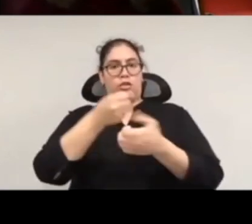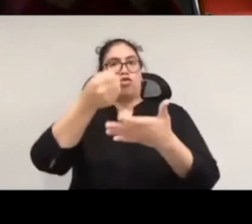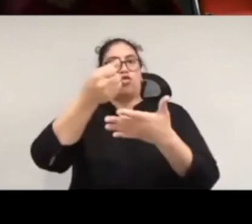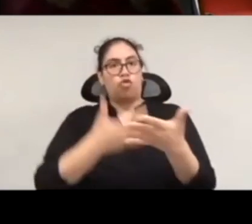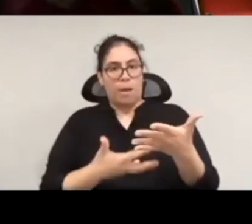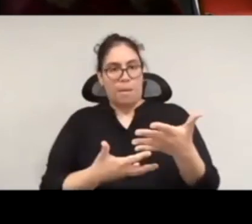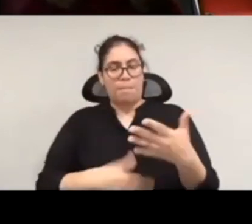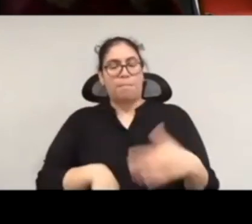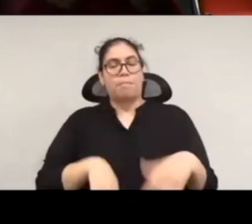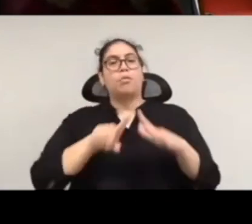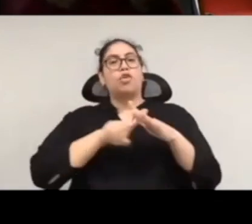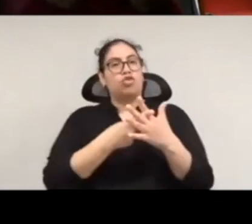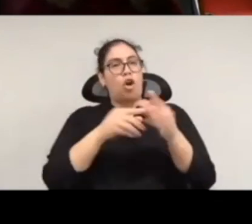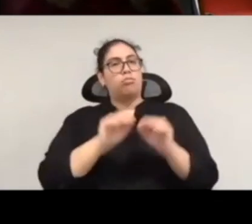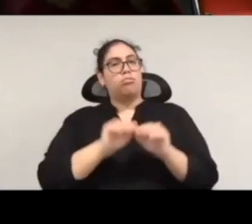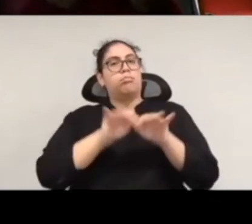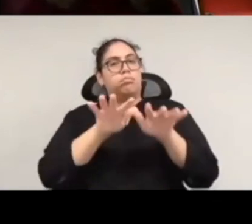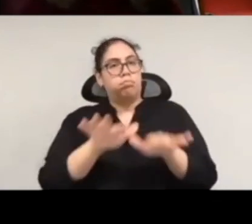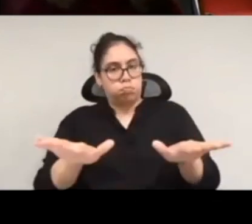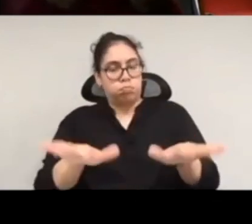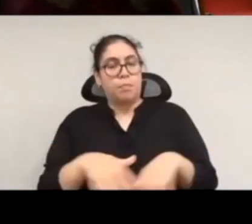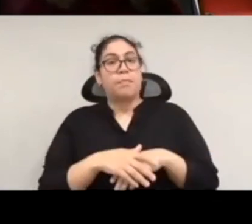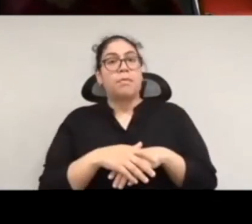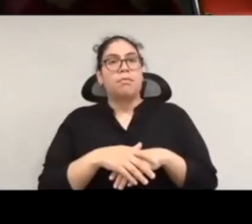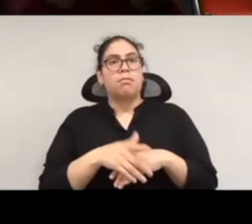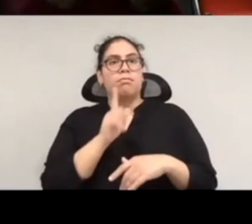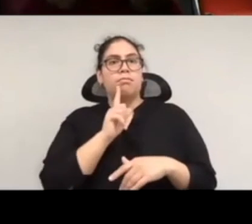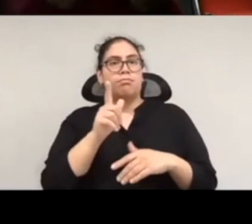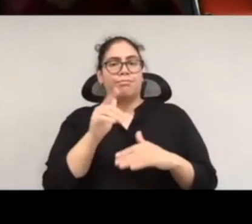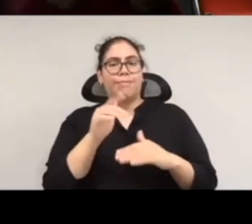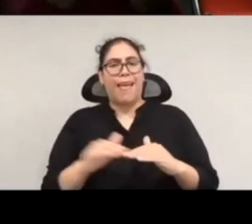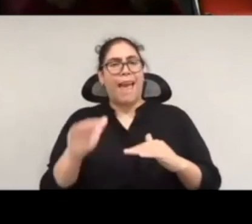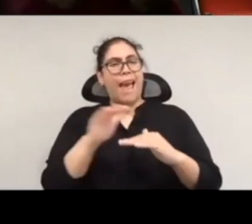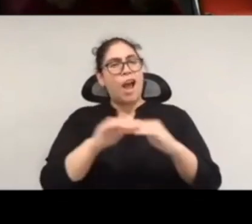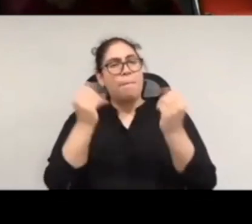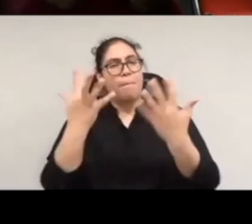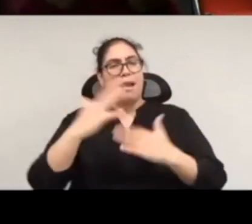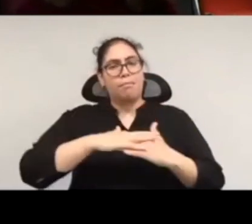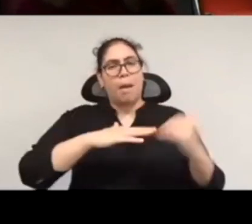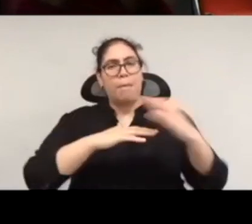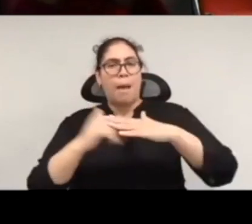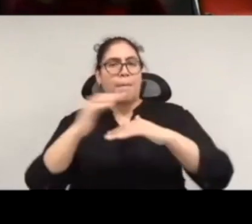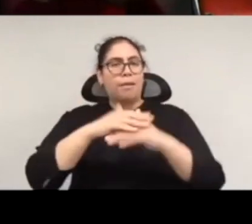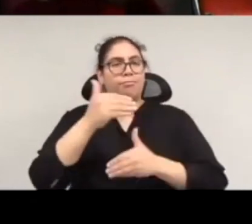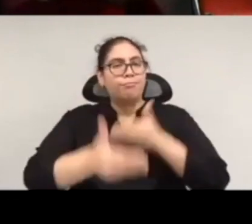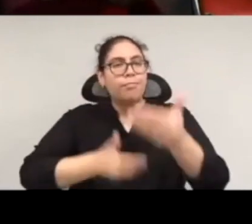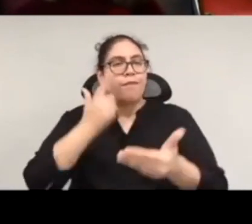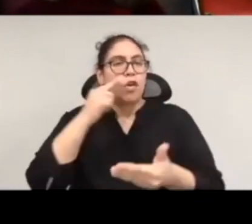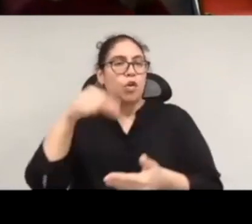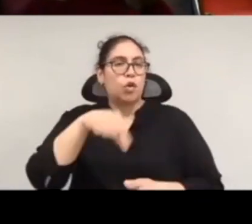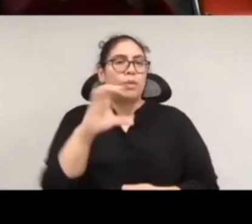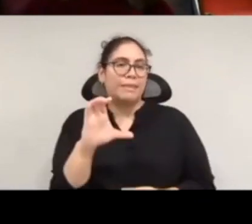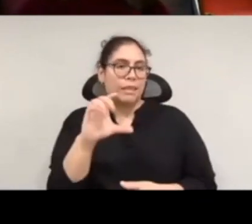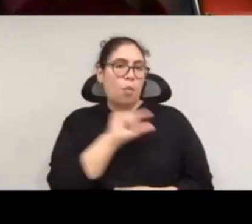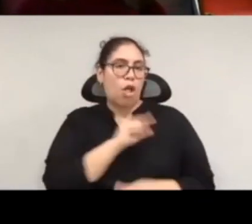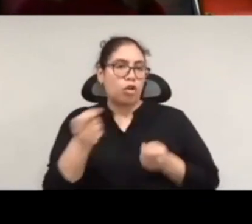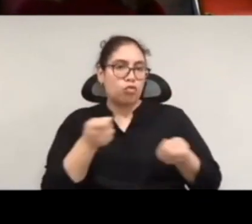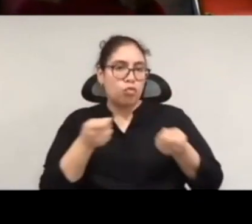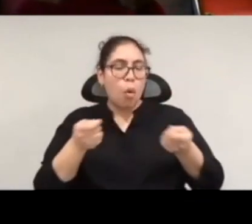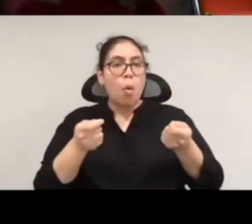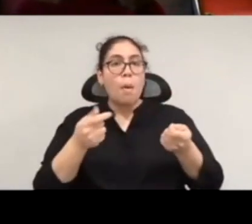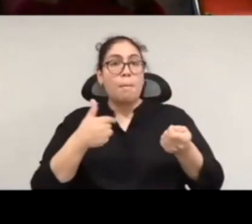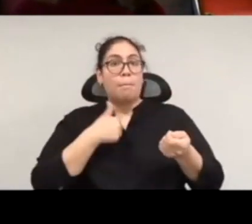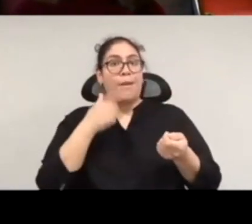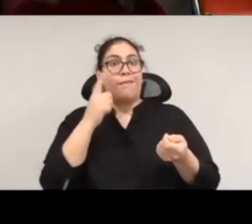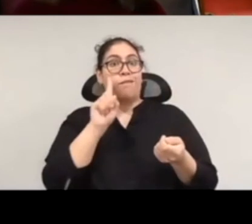distribution stage, there are additional layers of QC after the fact. So my team and I will also listen for content and